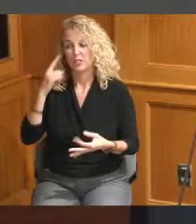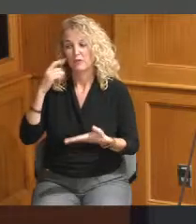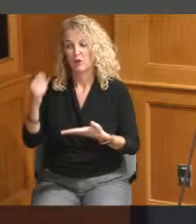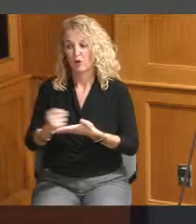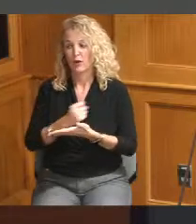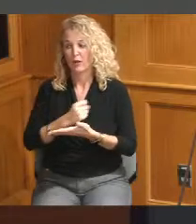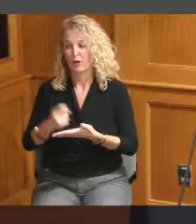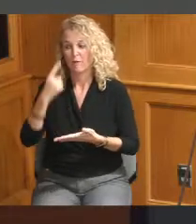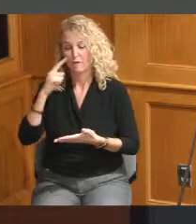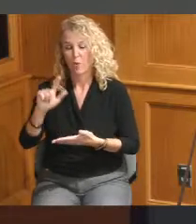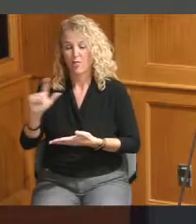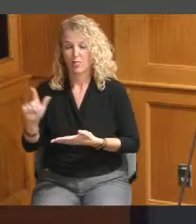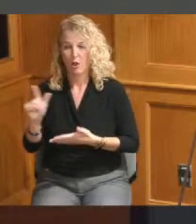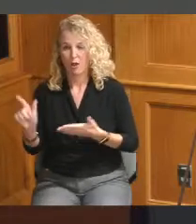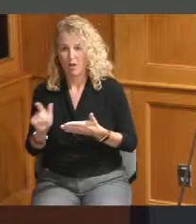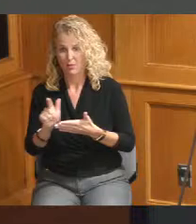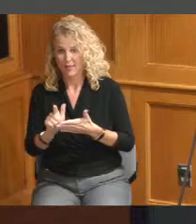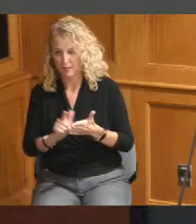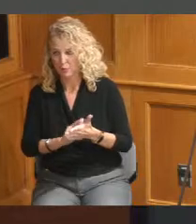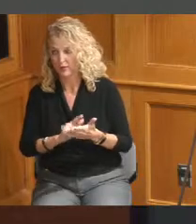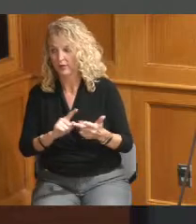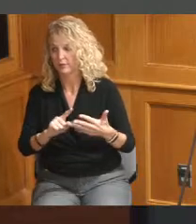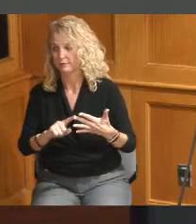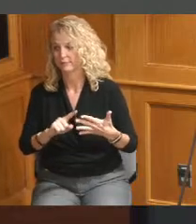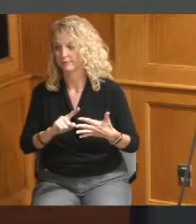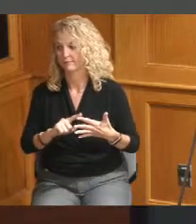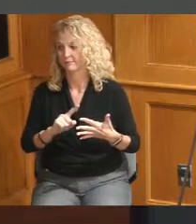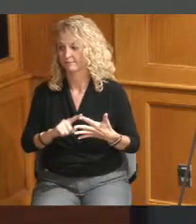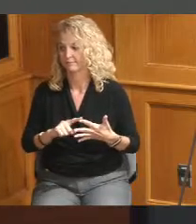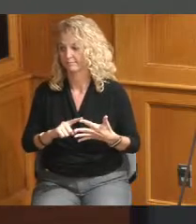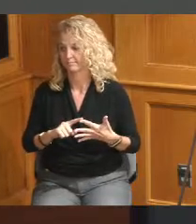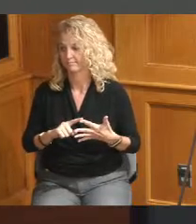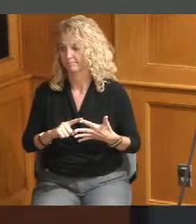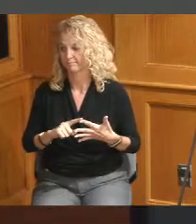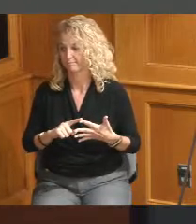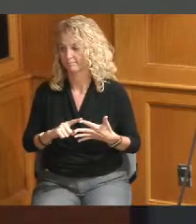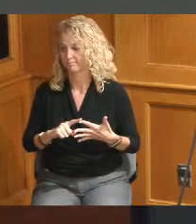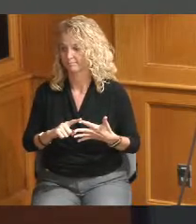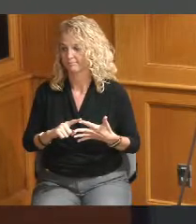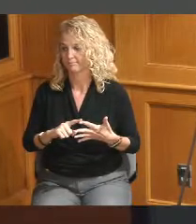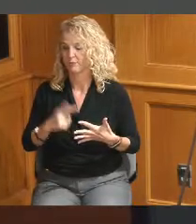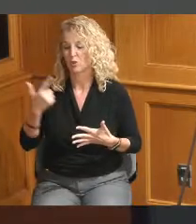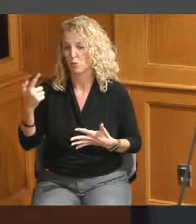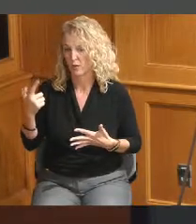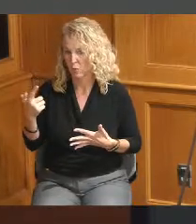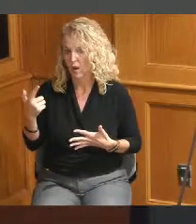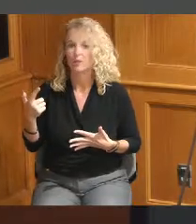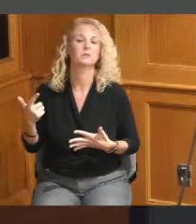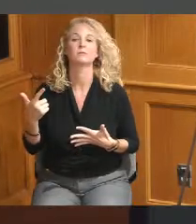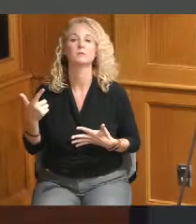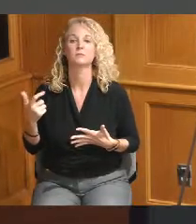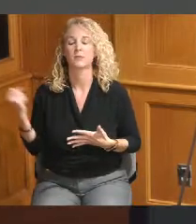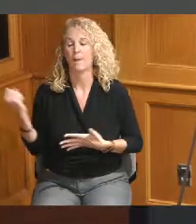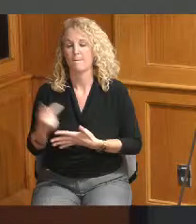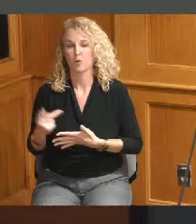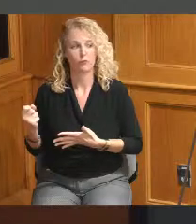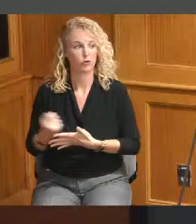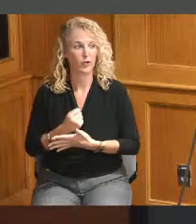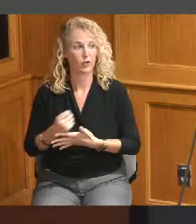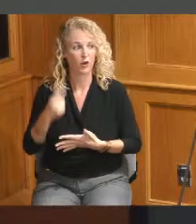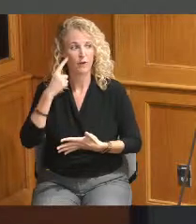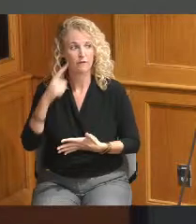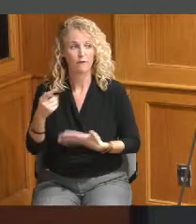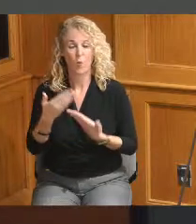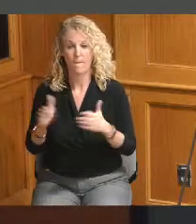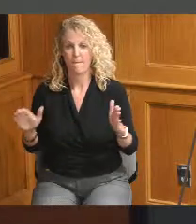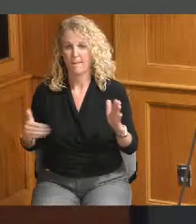card usage at the law library. There's an item approving, item number 21 is a resolution authorizing credit card usage by the